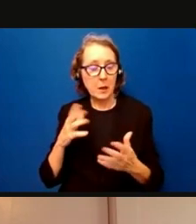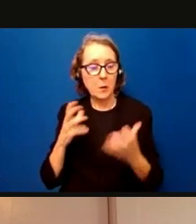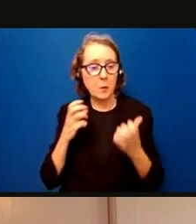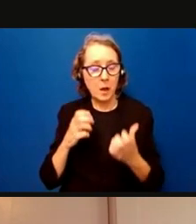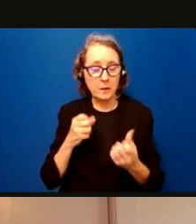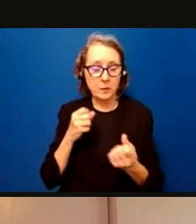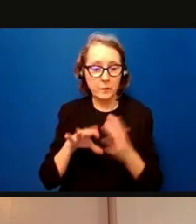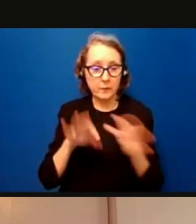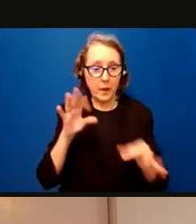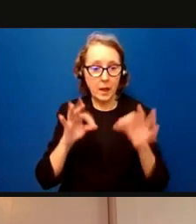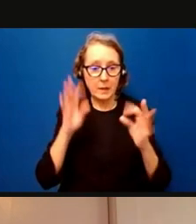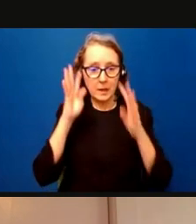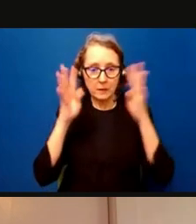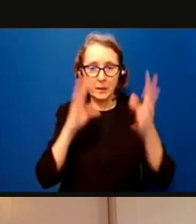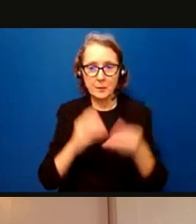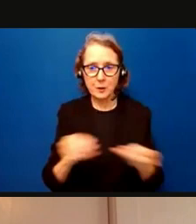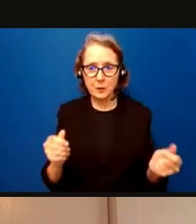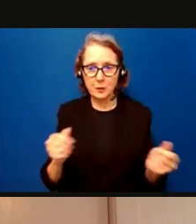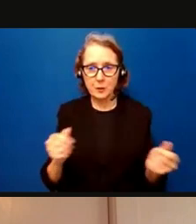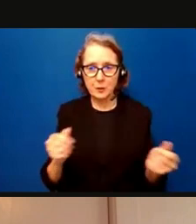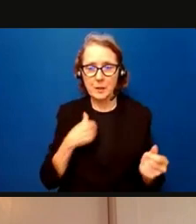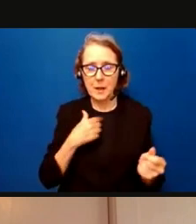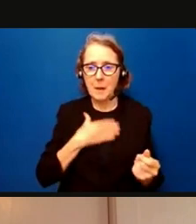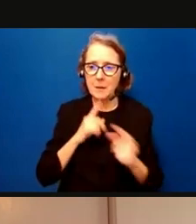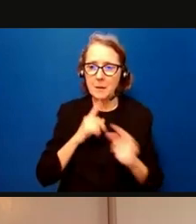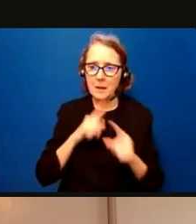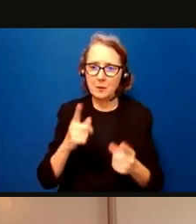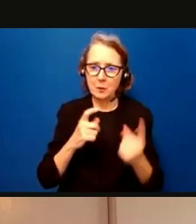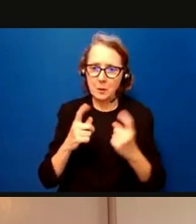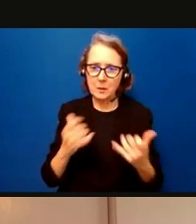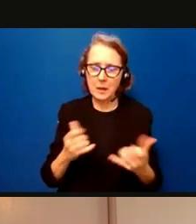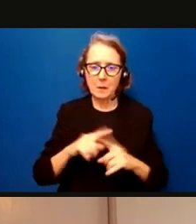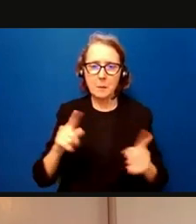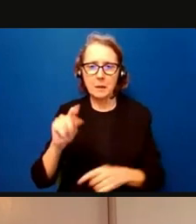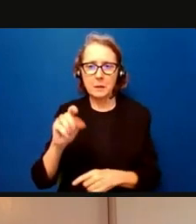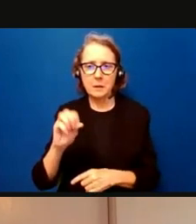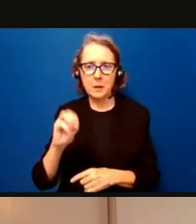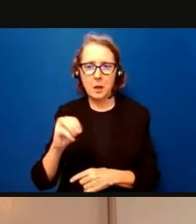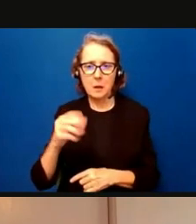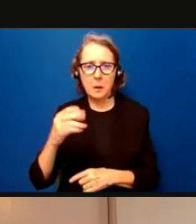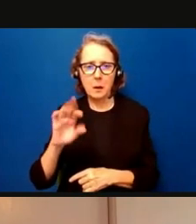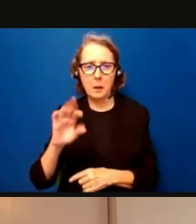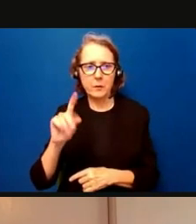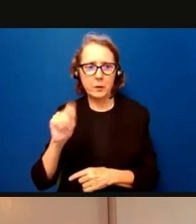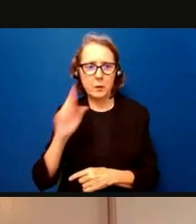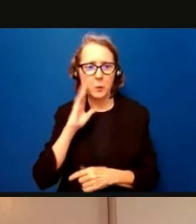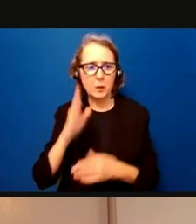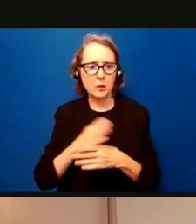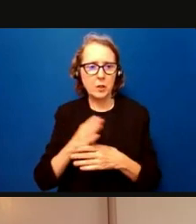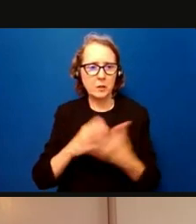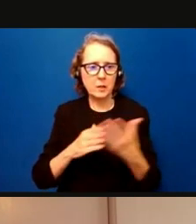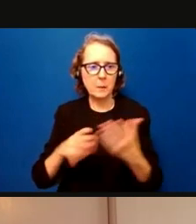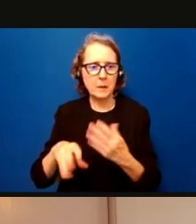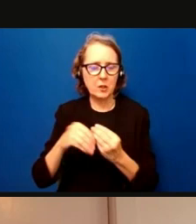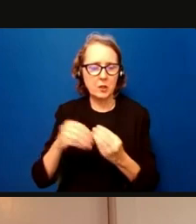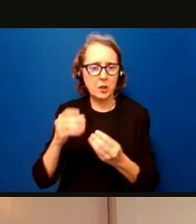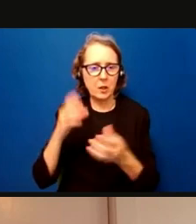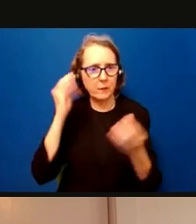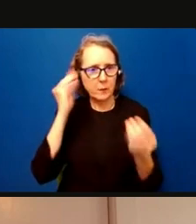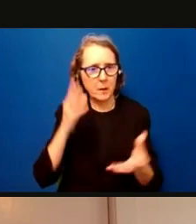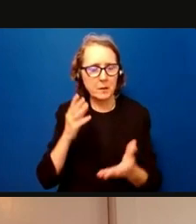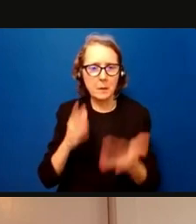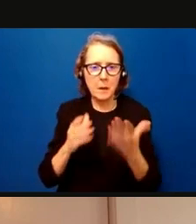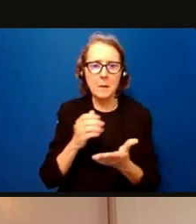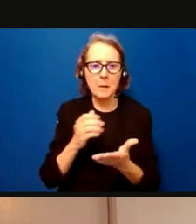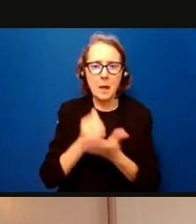innovative solutions. I'm happy to take questions now, but Tom Hoffer will be sharing some additional information, and it might be helpful for us to answer